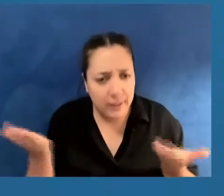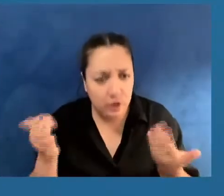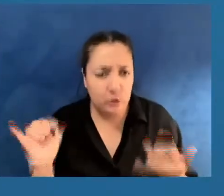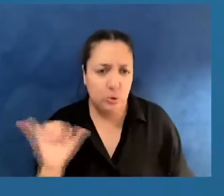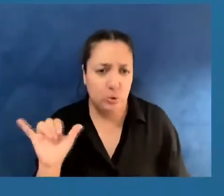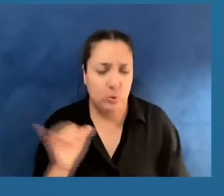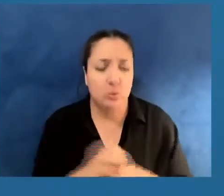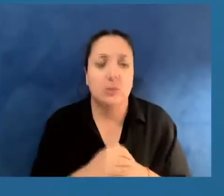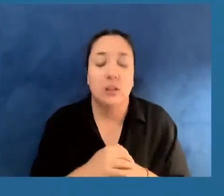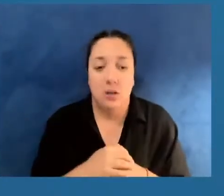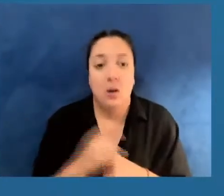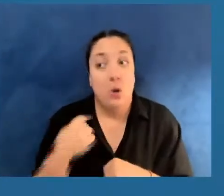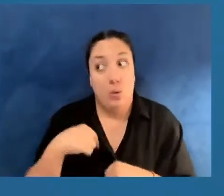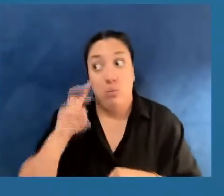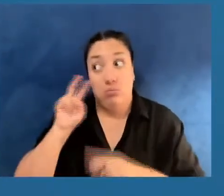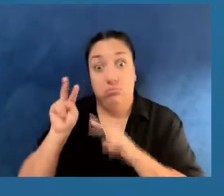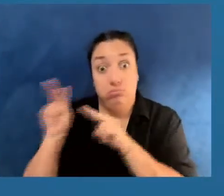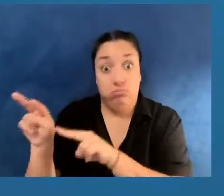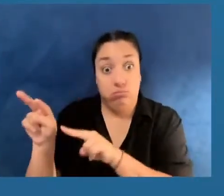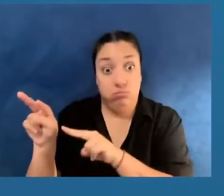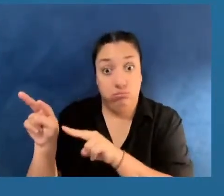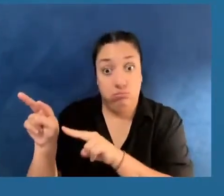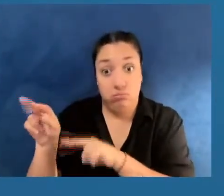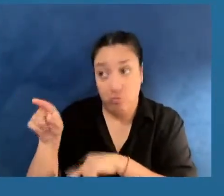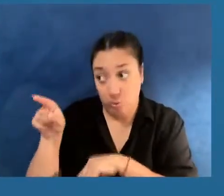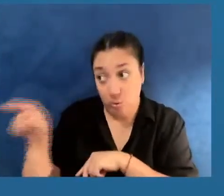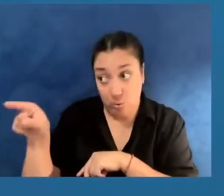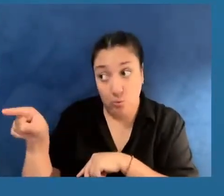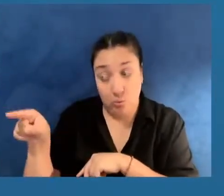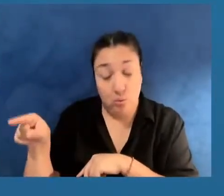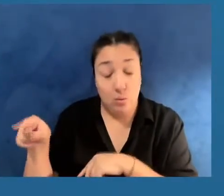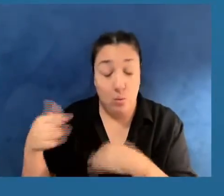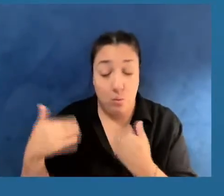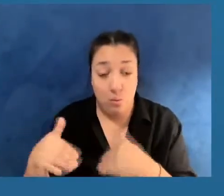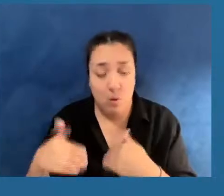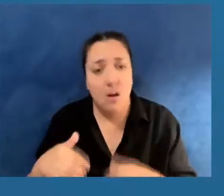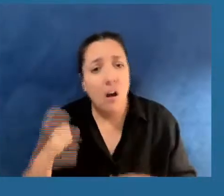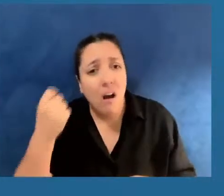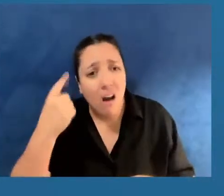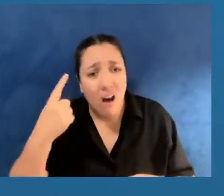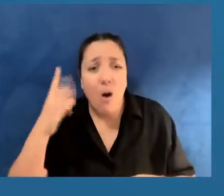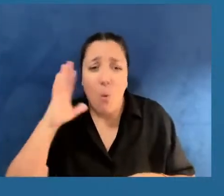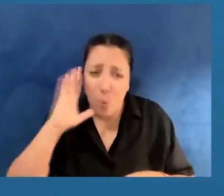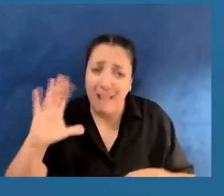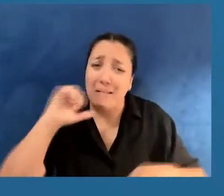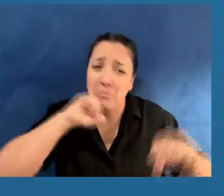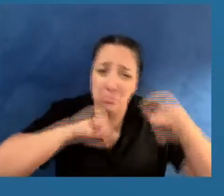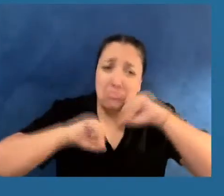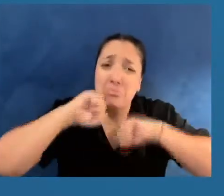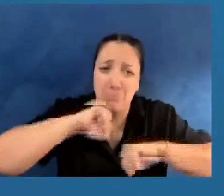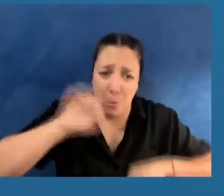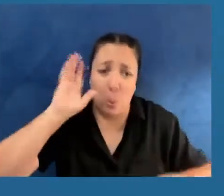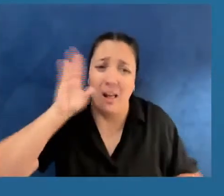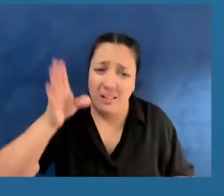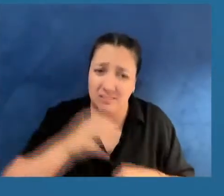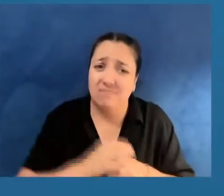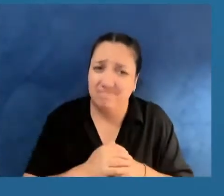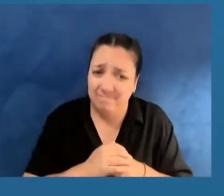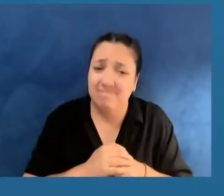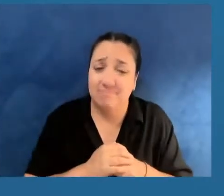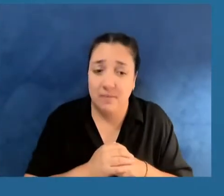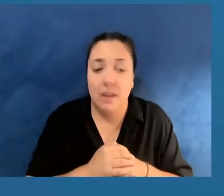to be looking to you for help too, because I know you're right, Governor. There's going to be some bumps and bruises, and there's going to be some work that needs to be